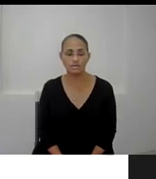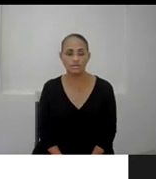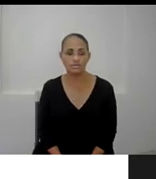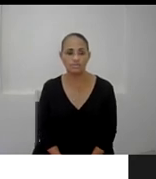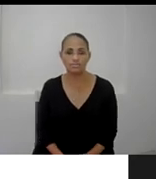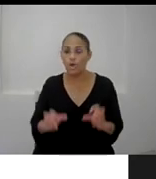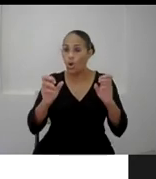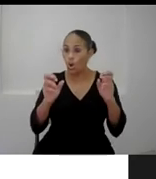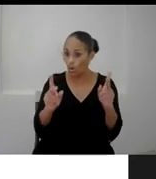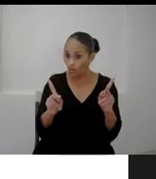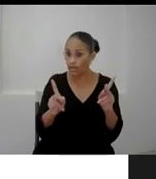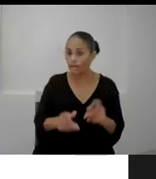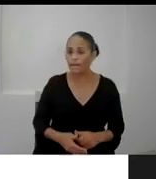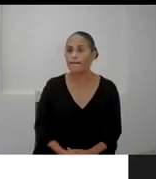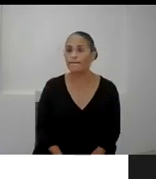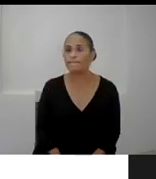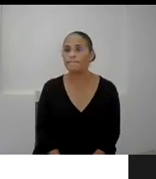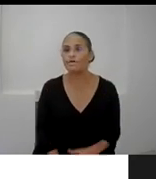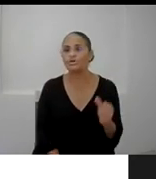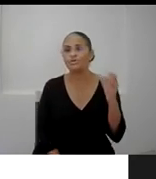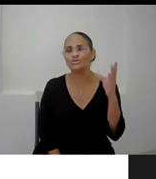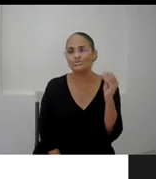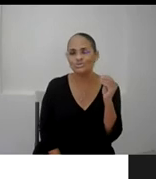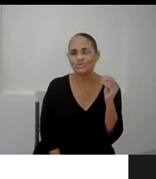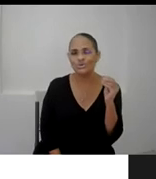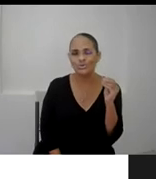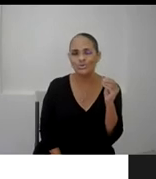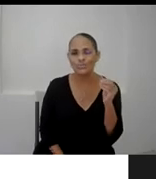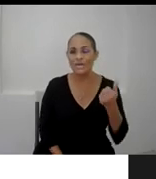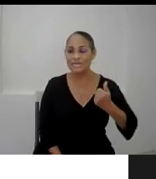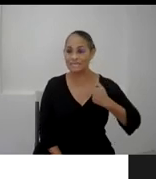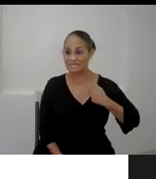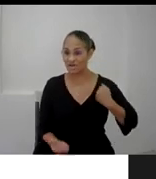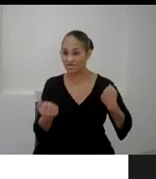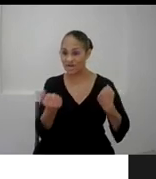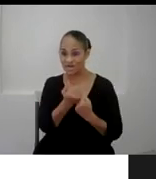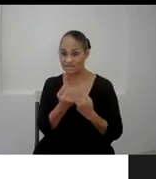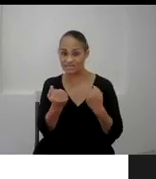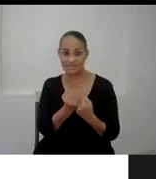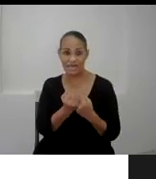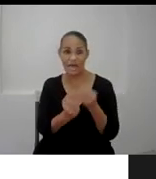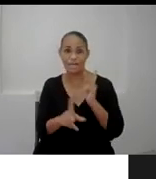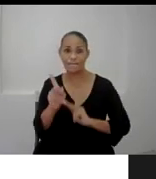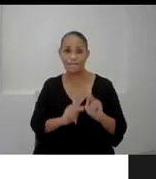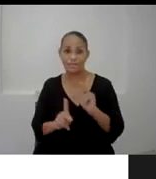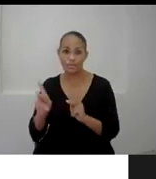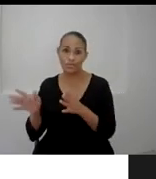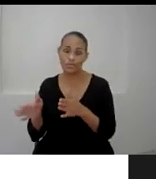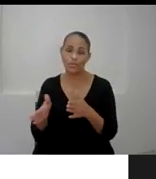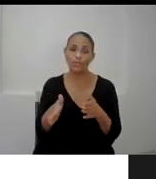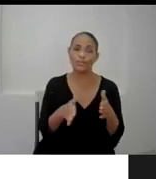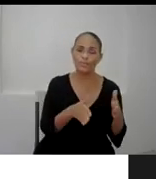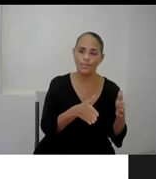Okay, so self-advocacy and person-centered planning really employ very